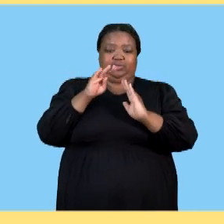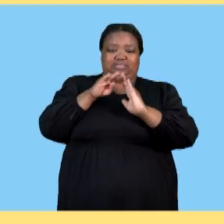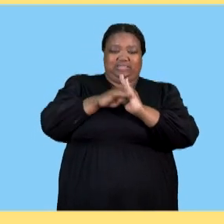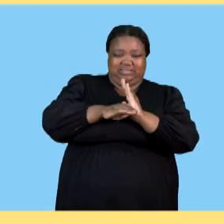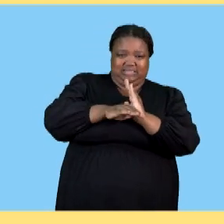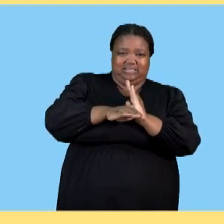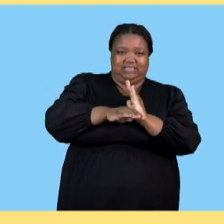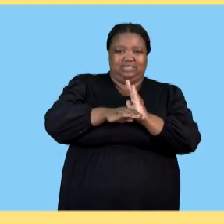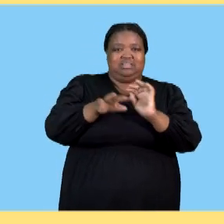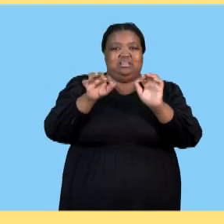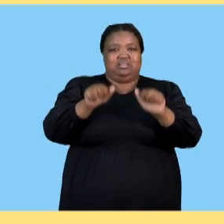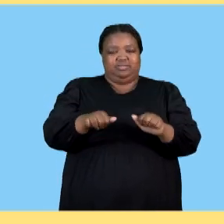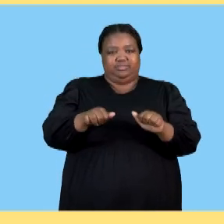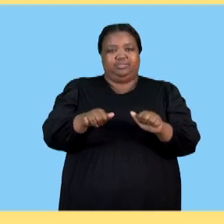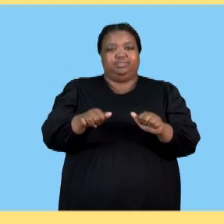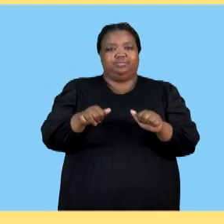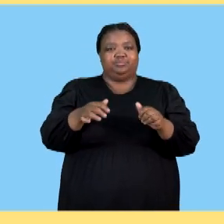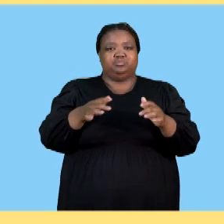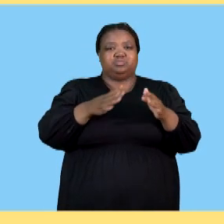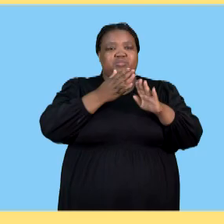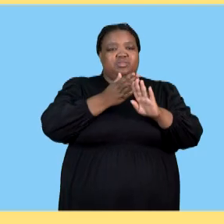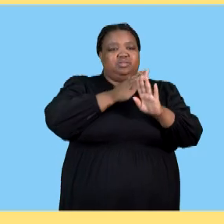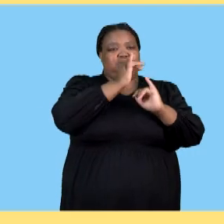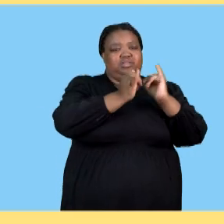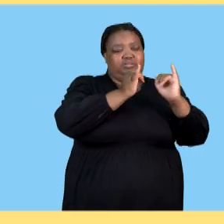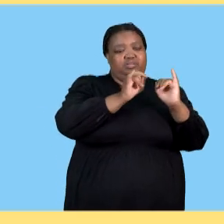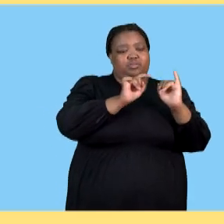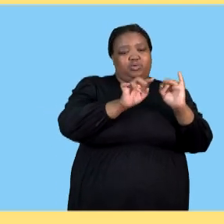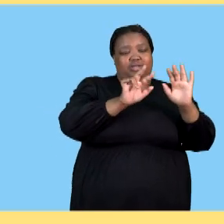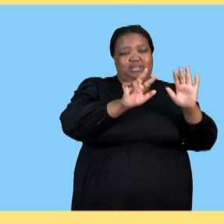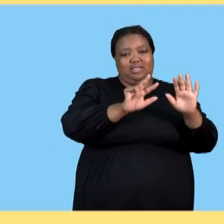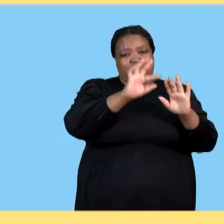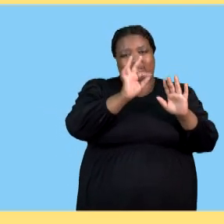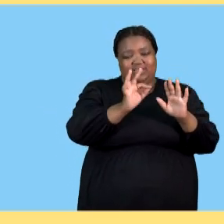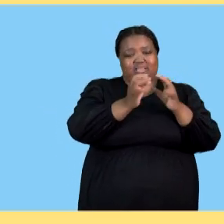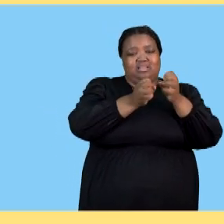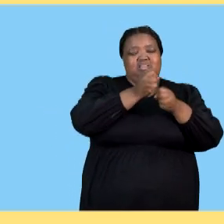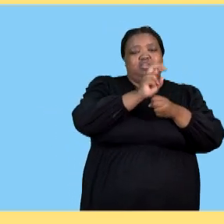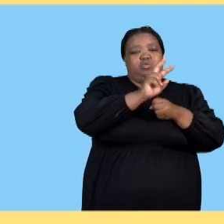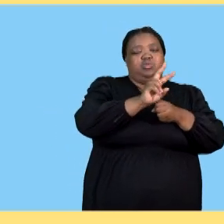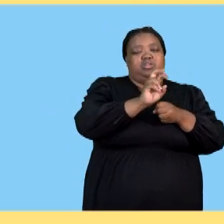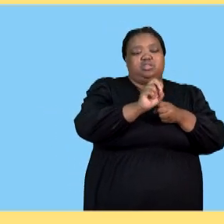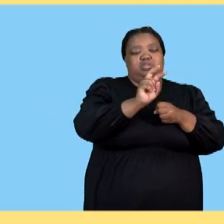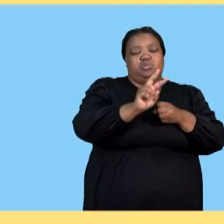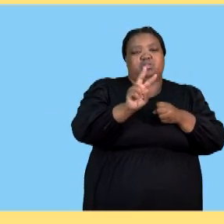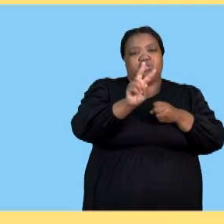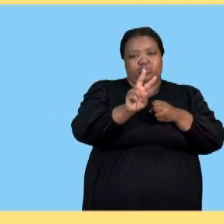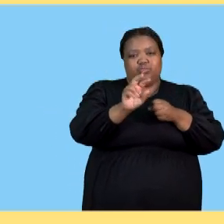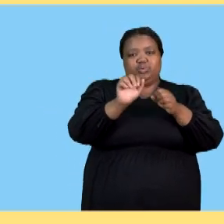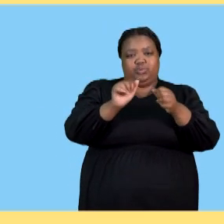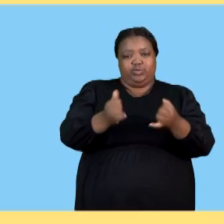the trend. It has decreased from 11.8% in 2022, which is this one here,